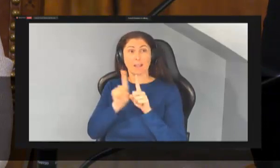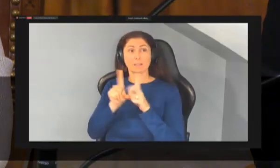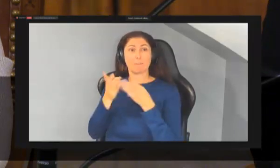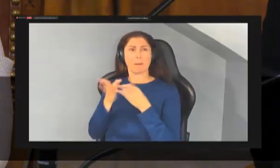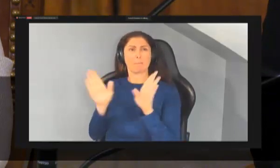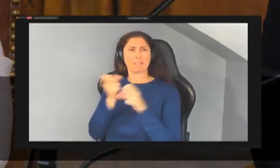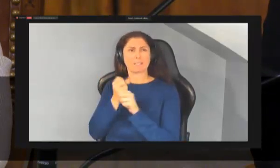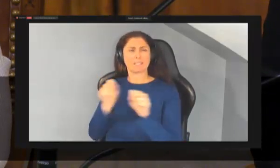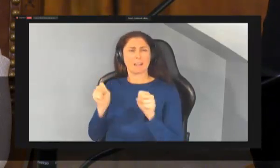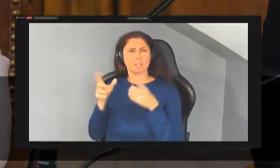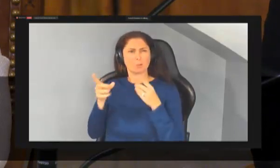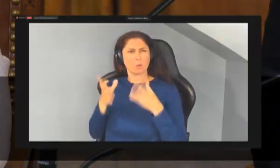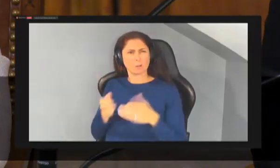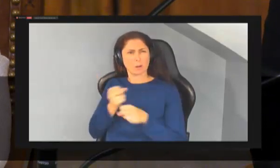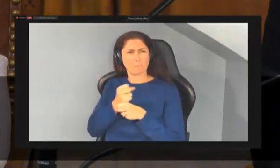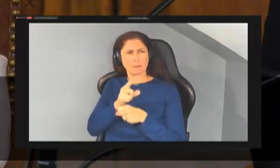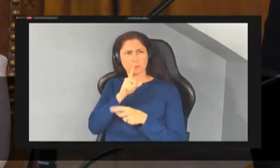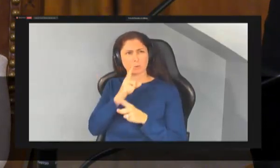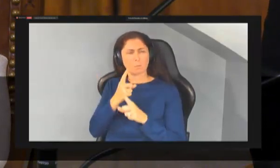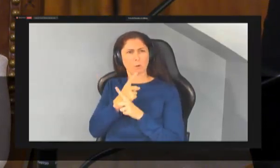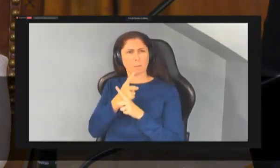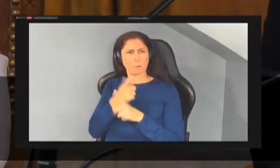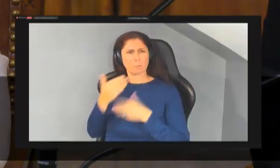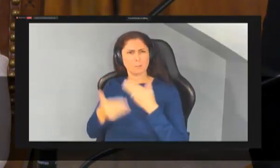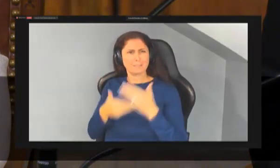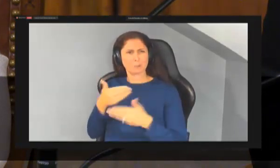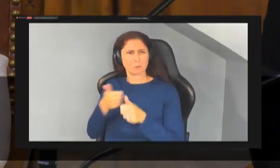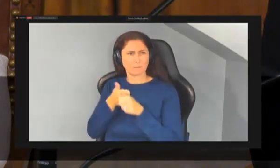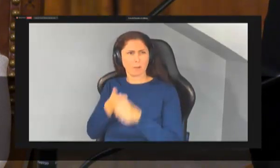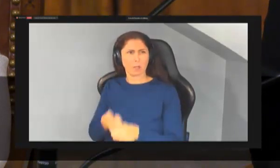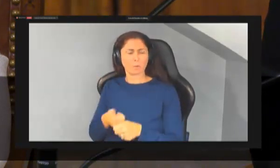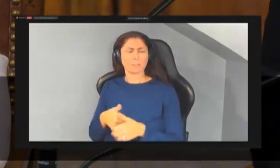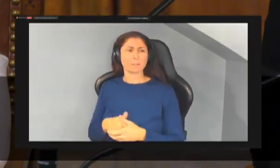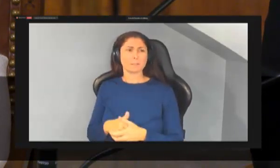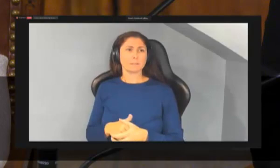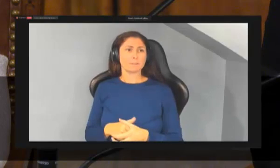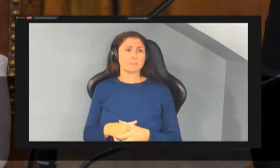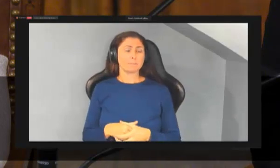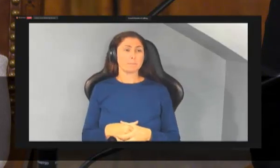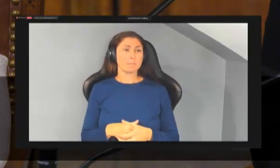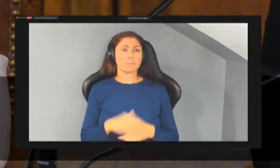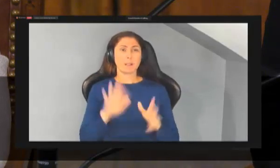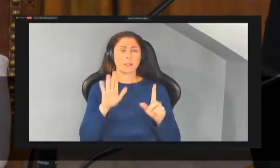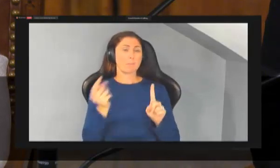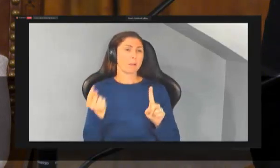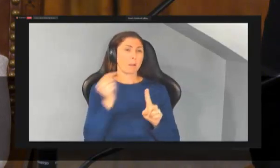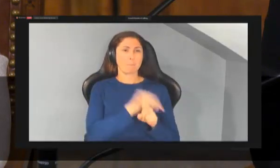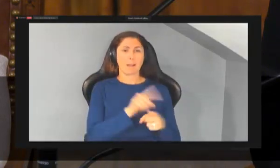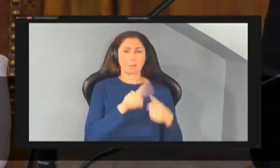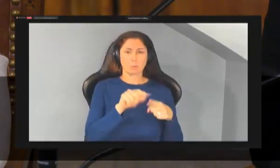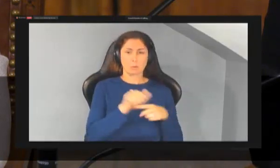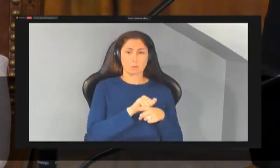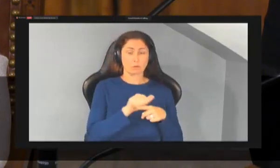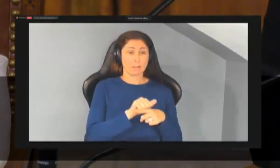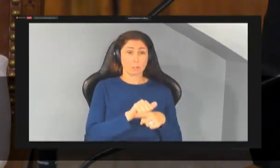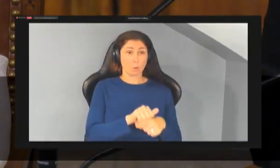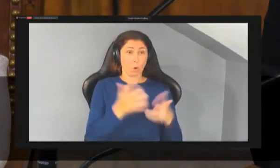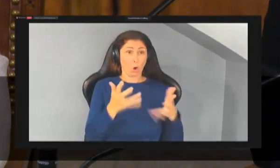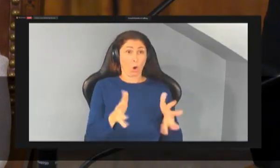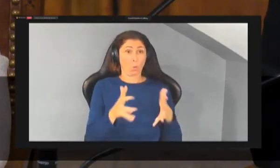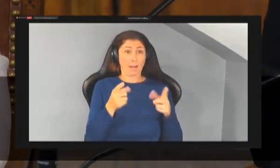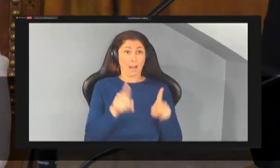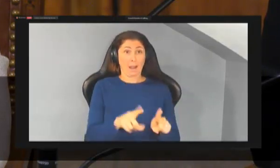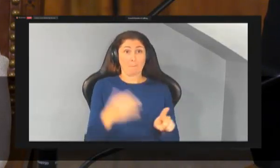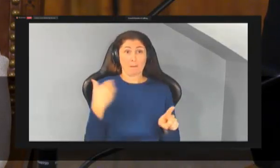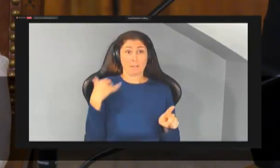make sure that the proper procedures are followed. But let me get back to the training. So it already happened. It happened in June, and it did